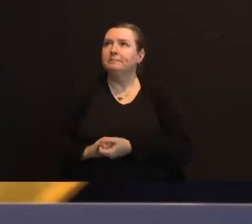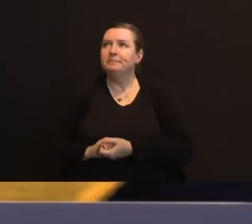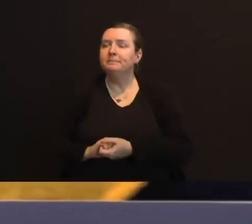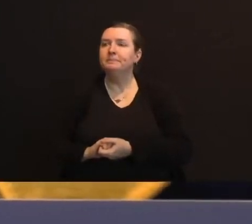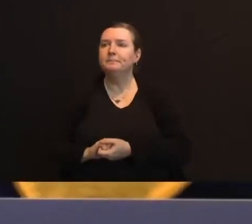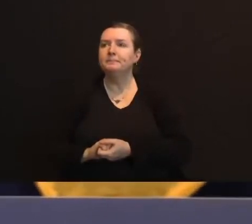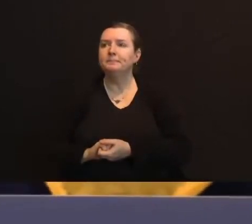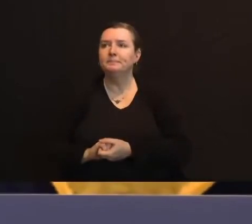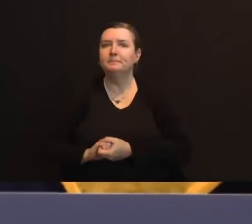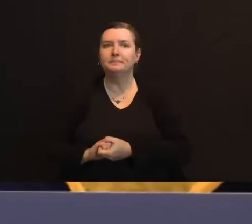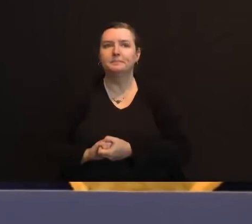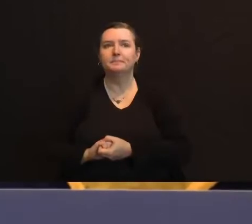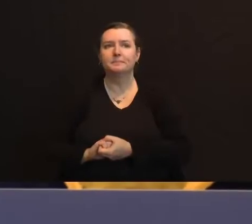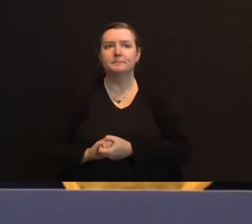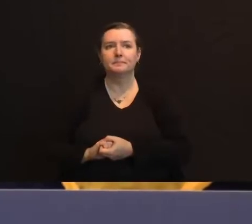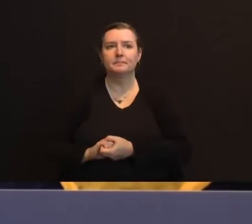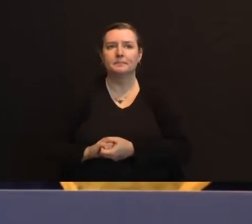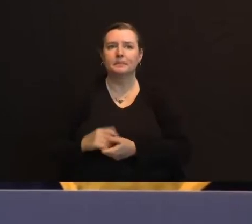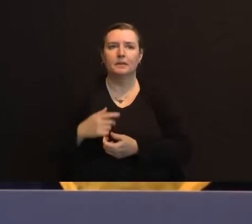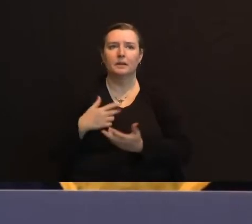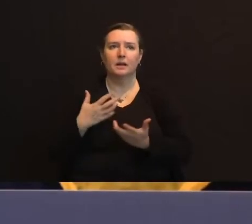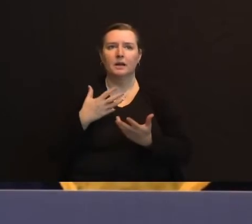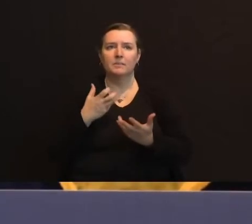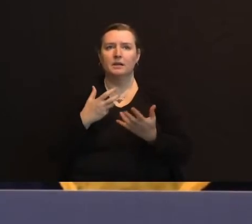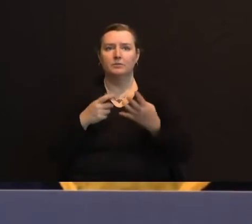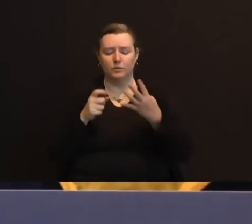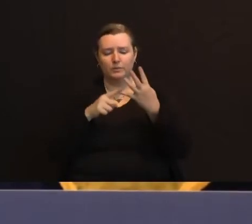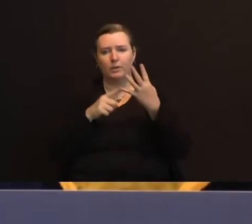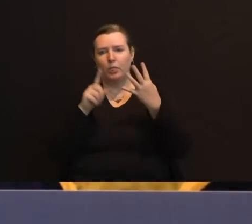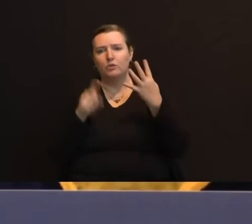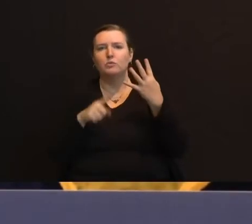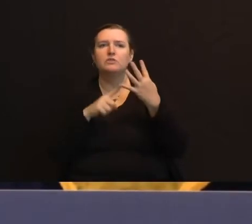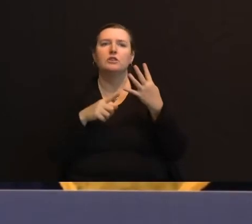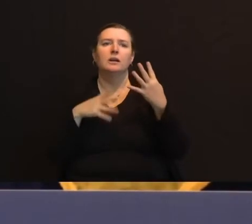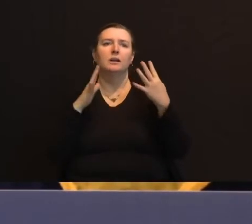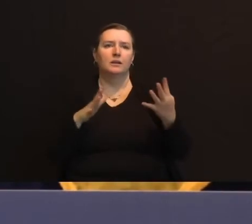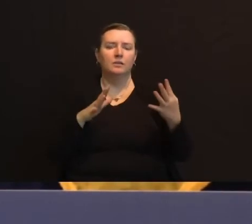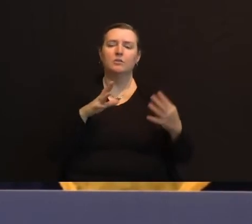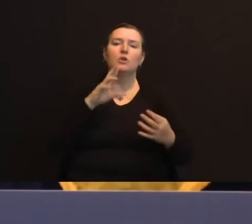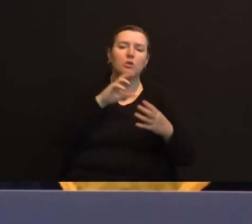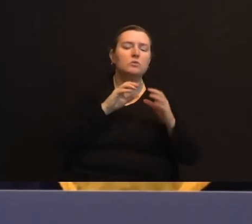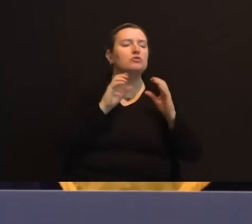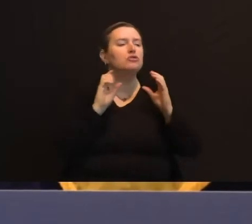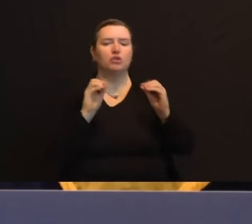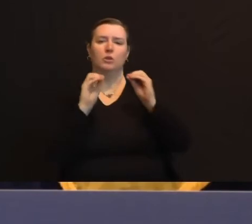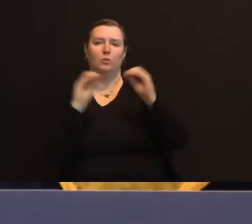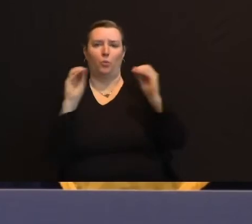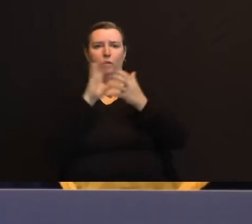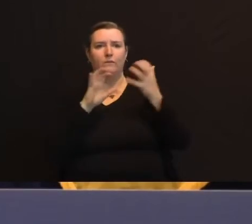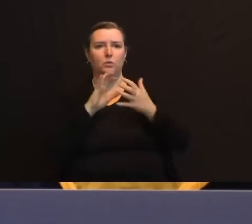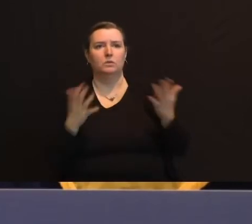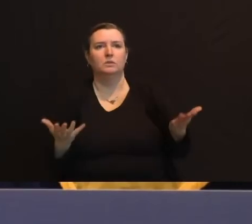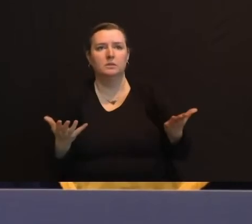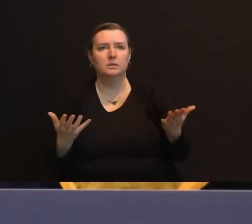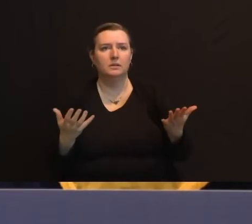Don't be mad at me. I'm going to argue a little bit with the premise of your last question that there's confusion. There's no confusion. We've been saying for 6 or 8 weeks, don't travel,